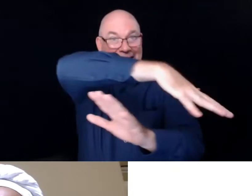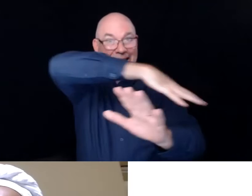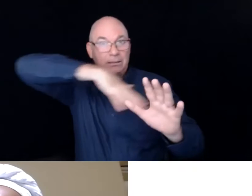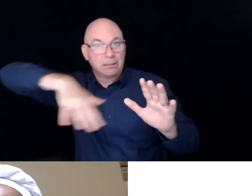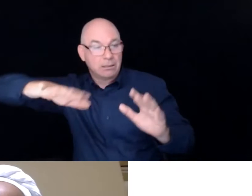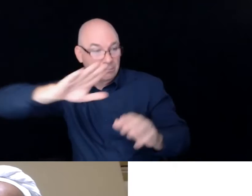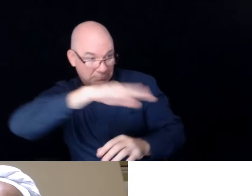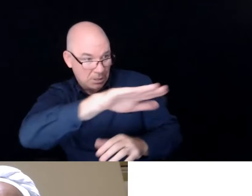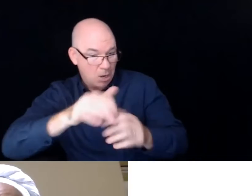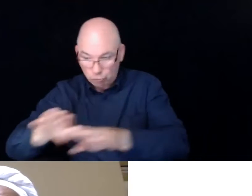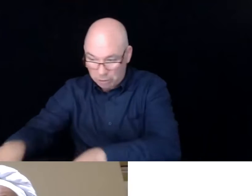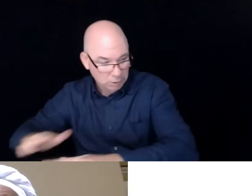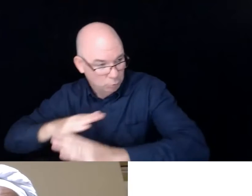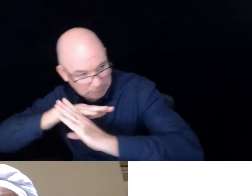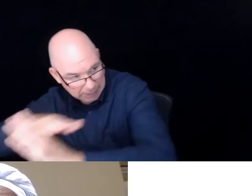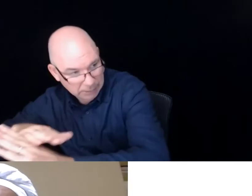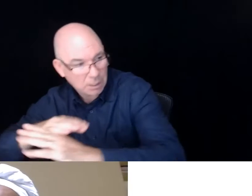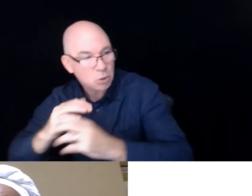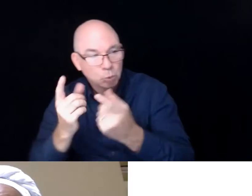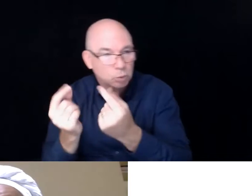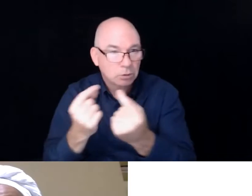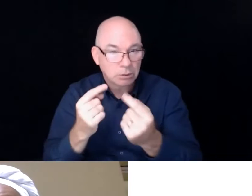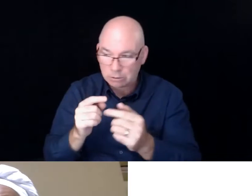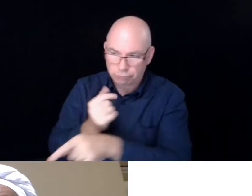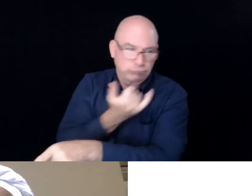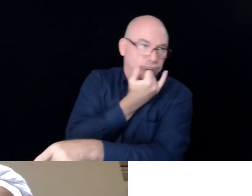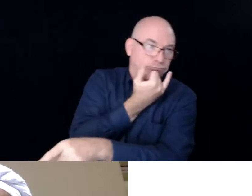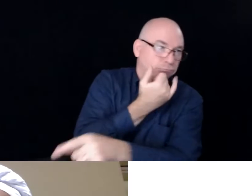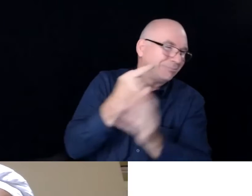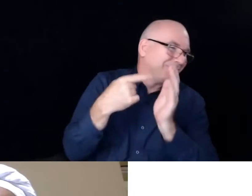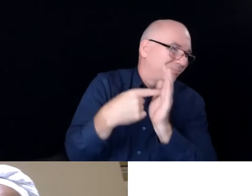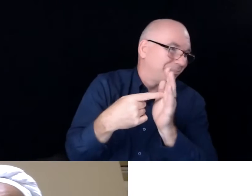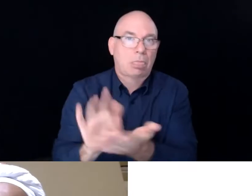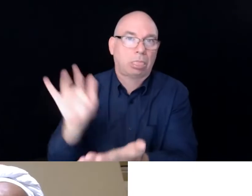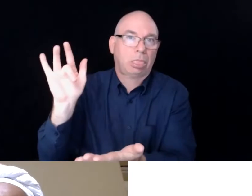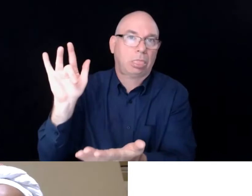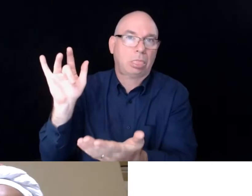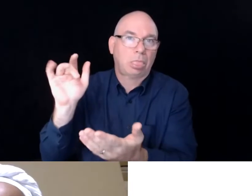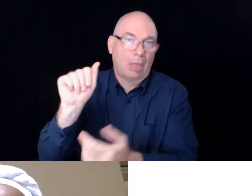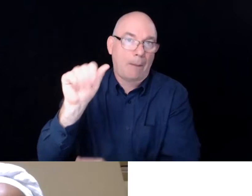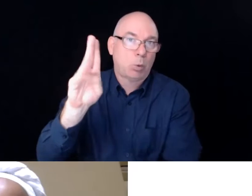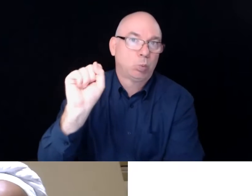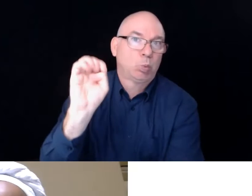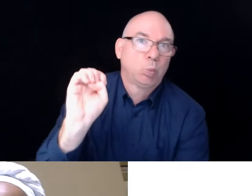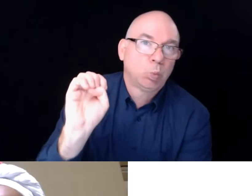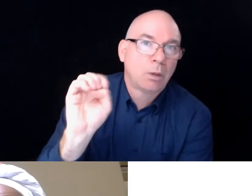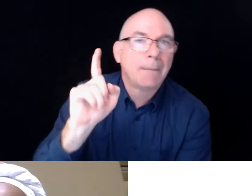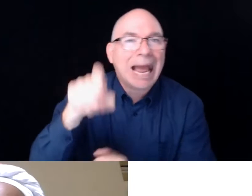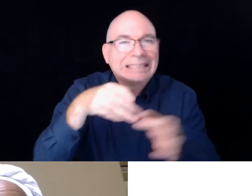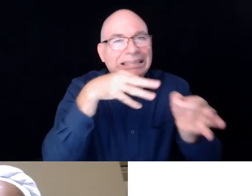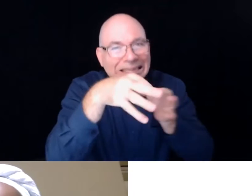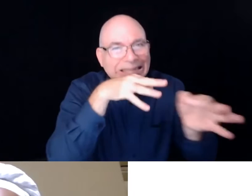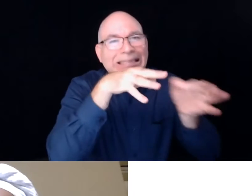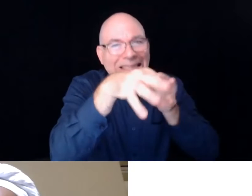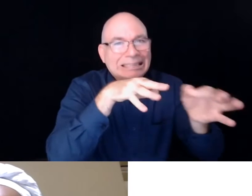protect children. This is how, these are violations. This is how you're violating this right, okay? But you have to work with communities and tell them this